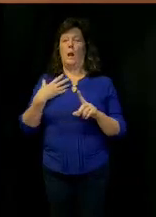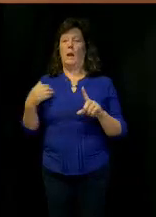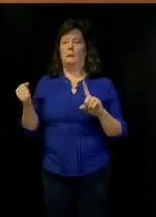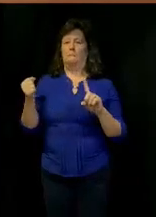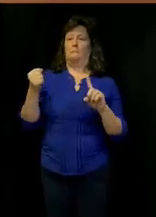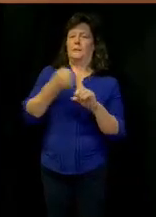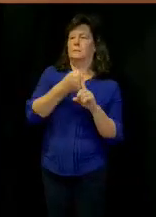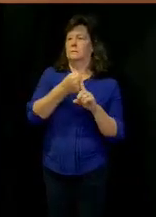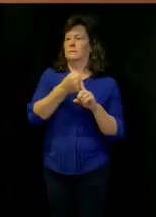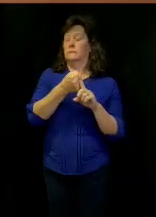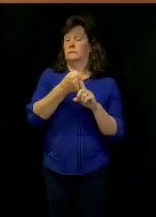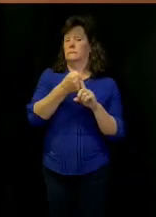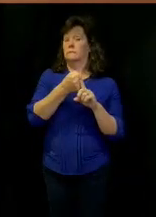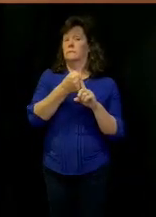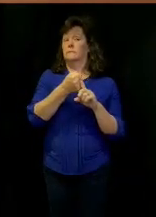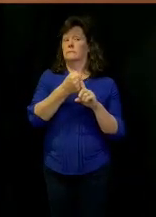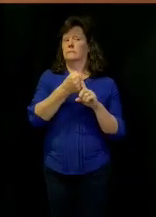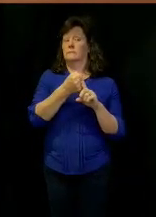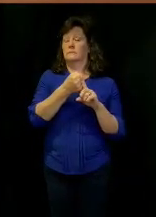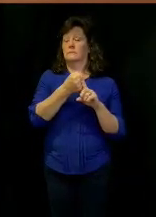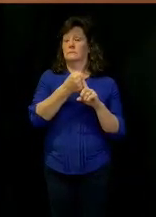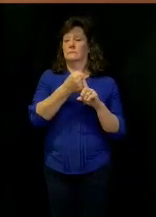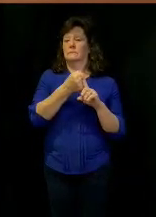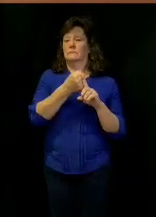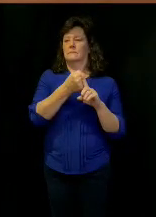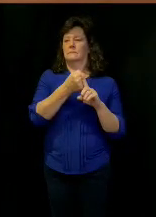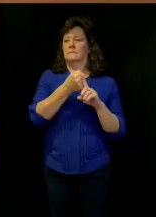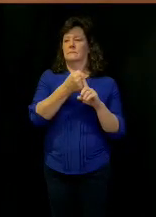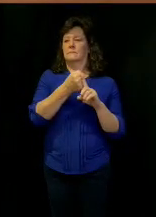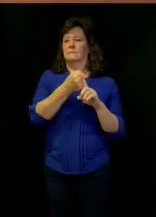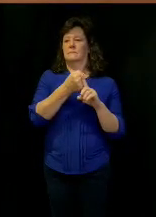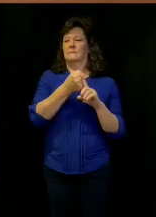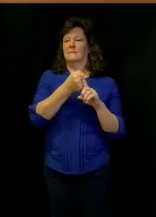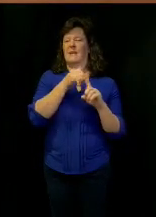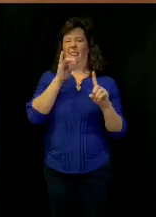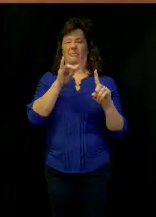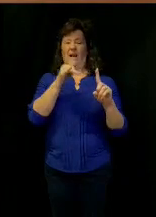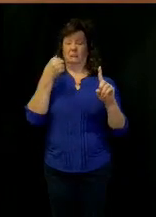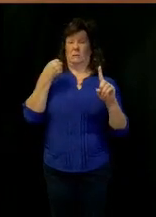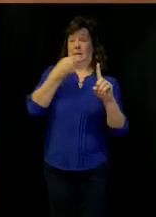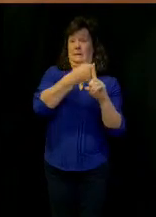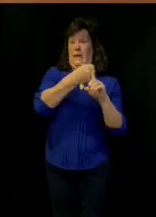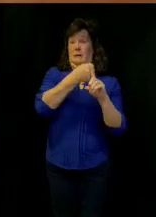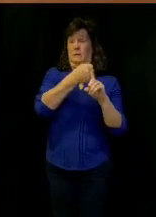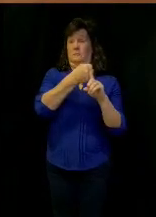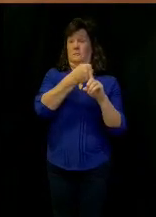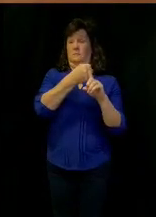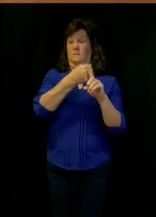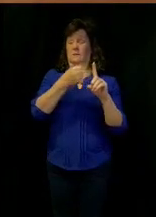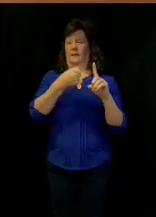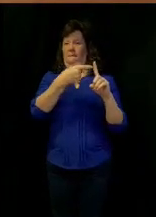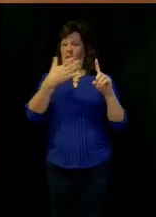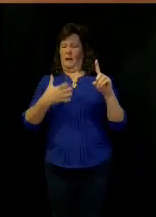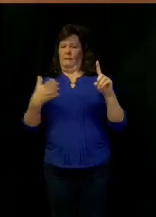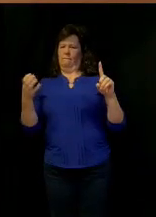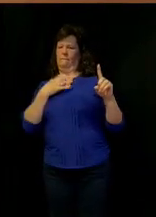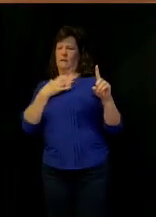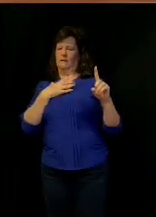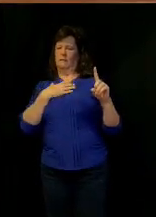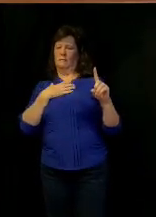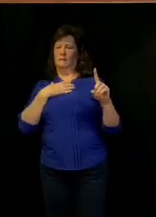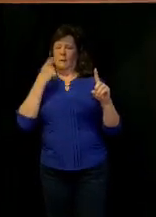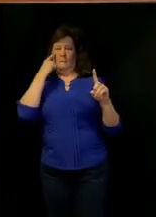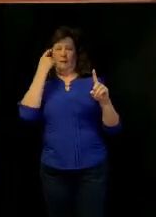define what the enemy fears the most by what he's attacking. So if we can have eyes to see the